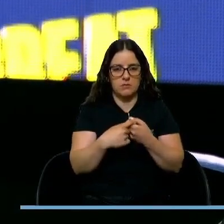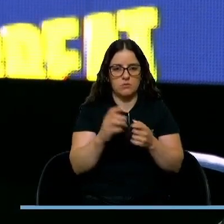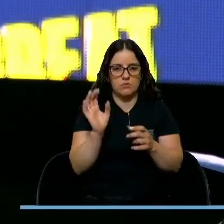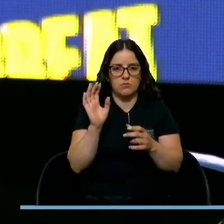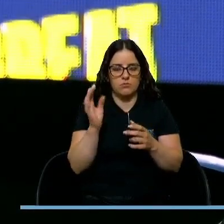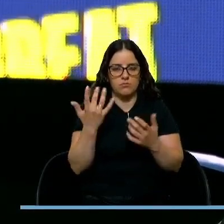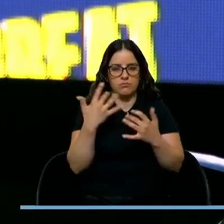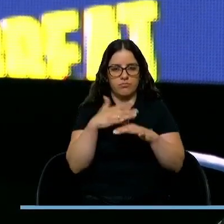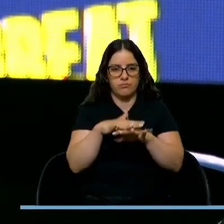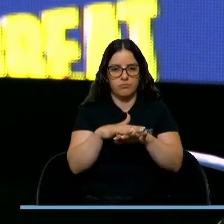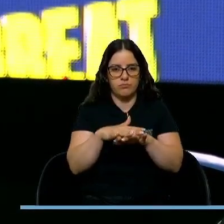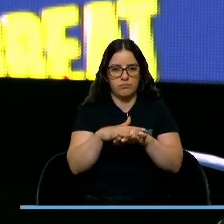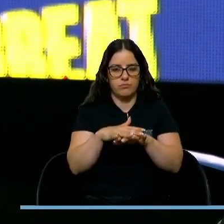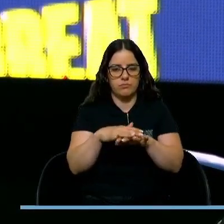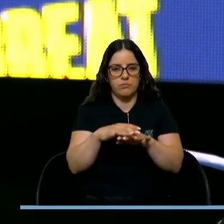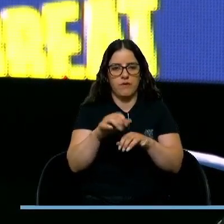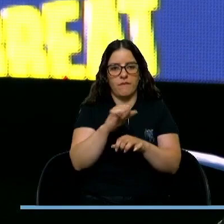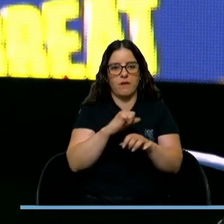and parcel of our